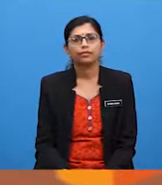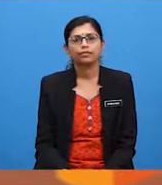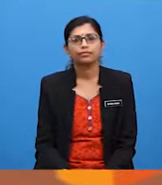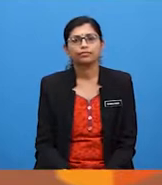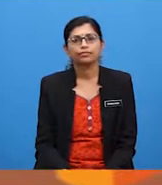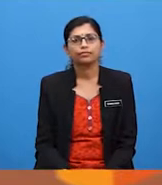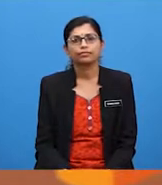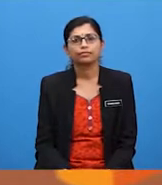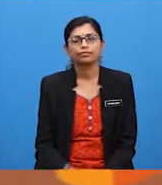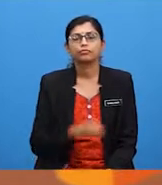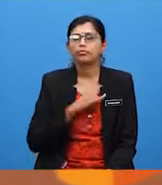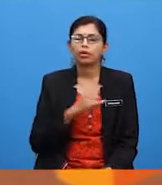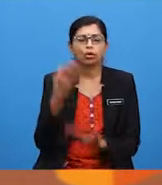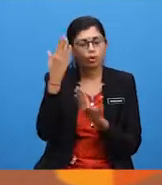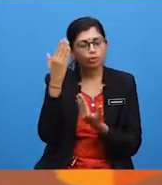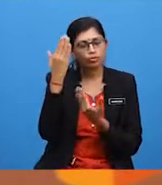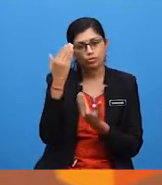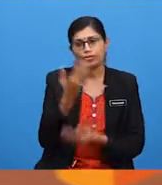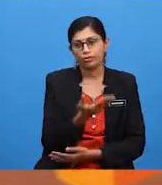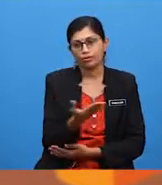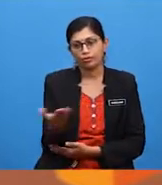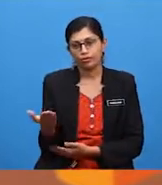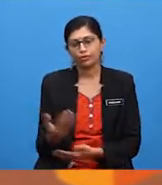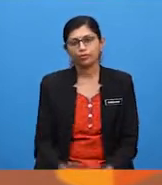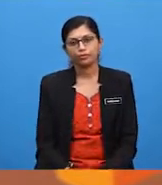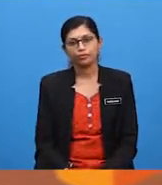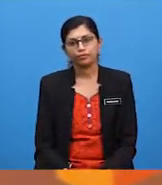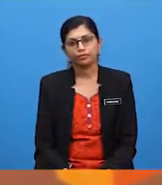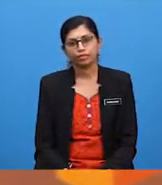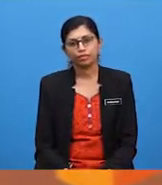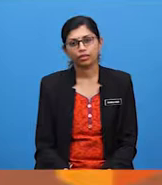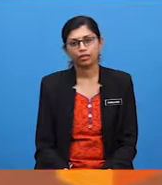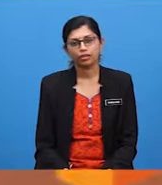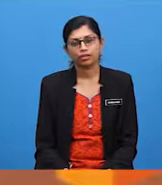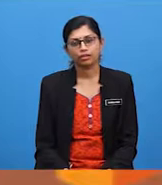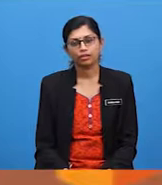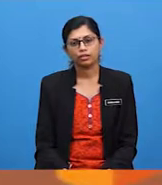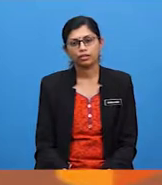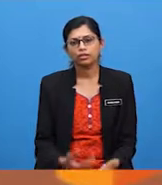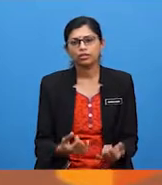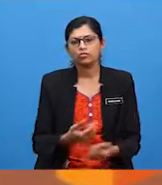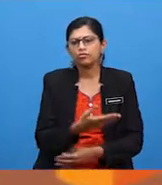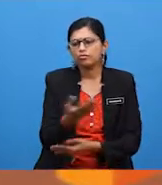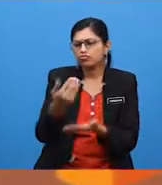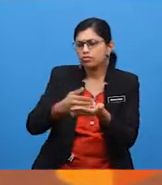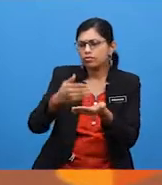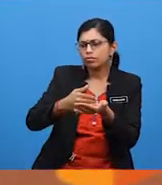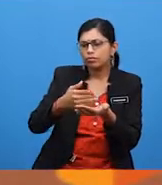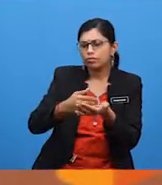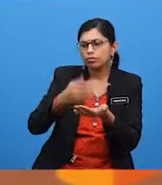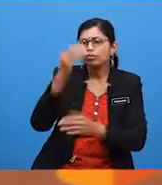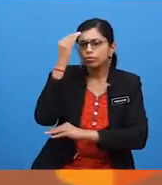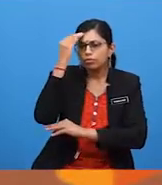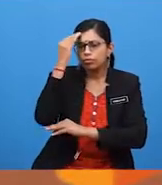I surely hope so. I'm very sure you're getting more confident in expressing